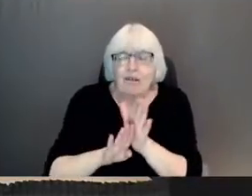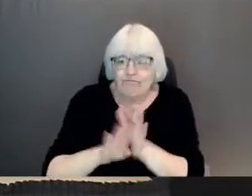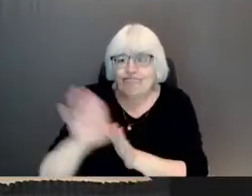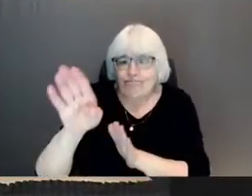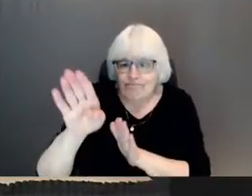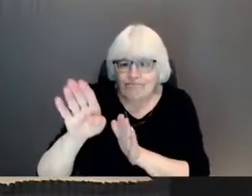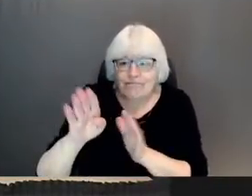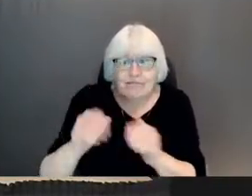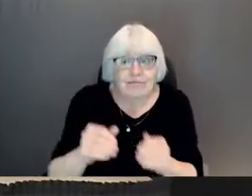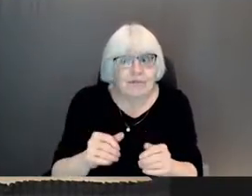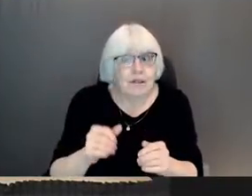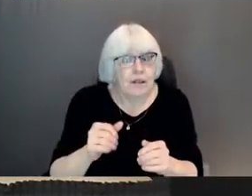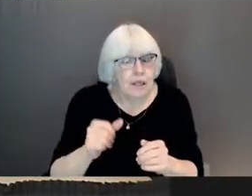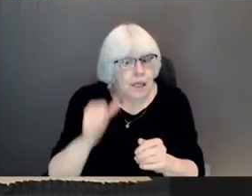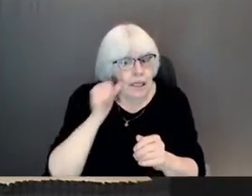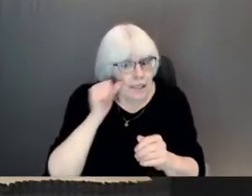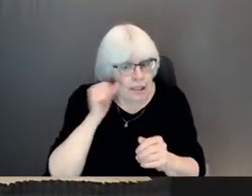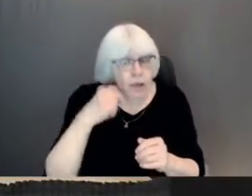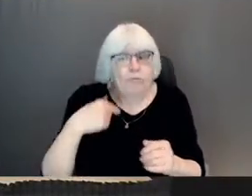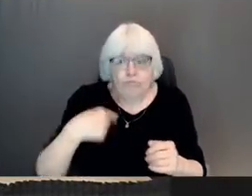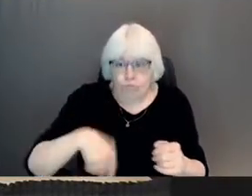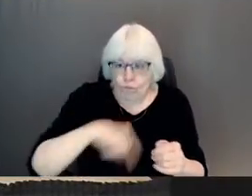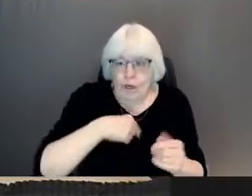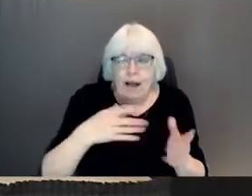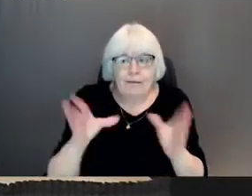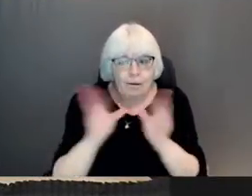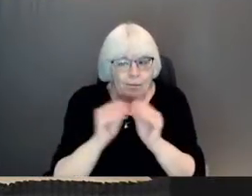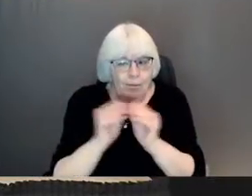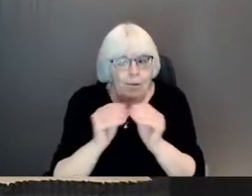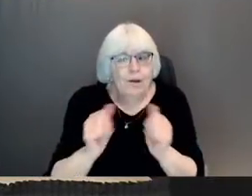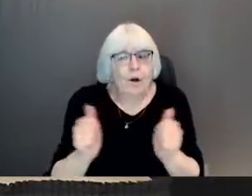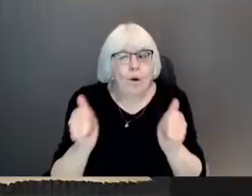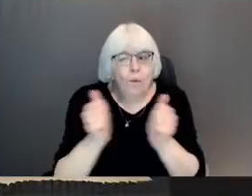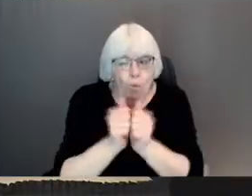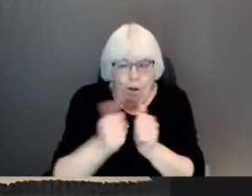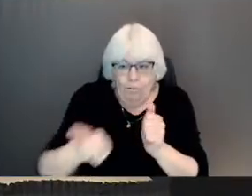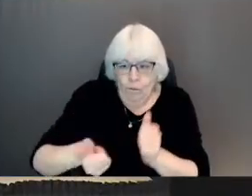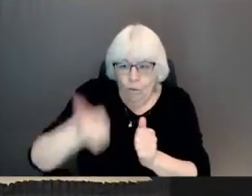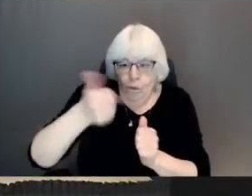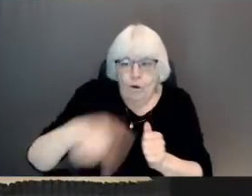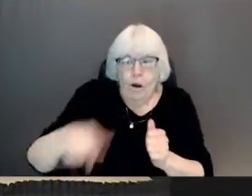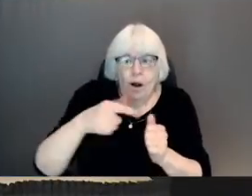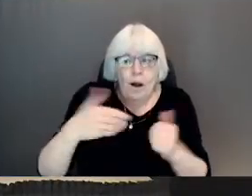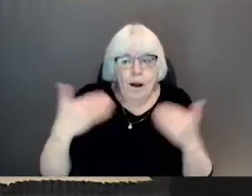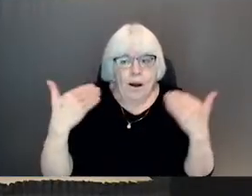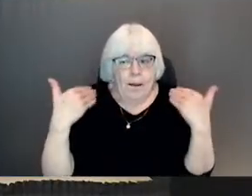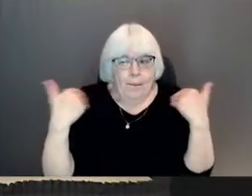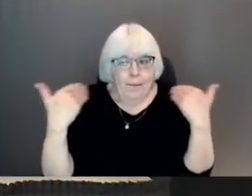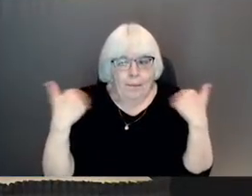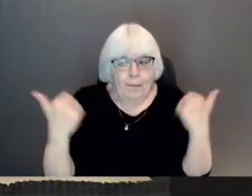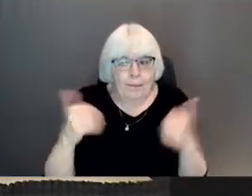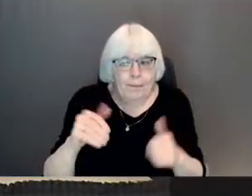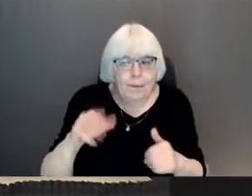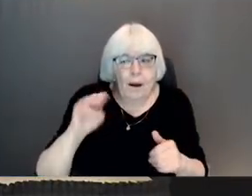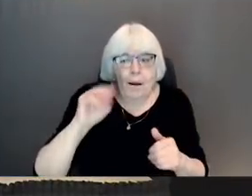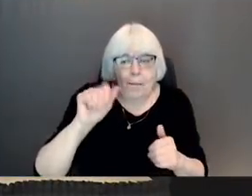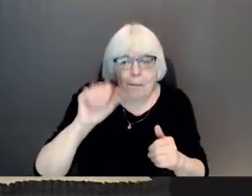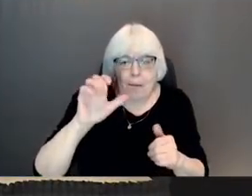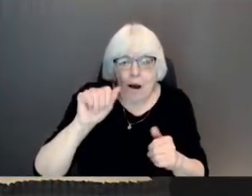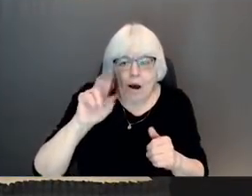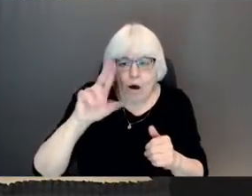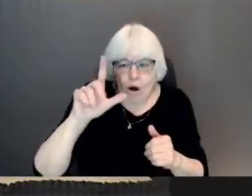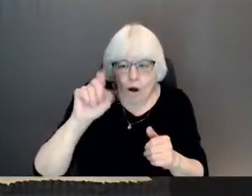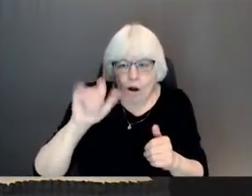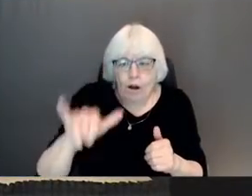McCauley, who confirmed to me that 15 registered nurses would be joining our immunization team in the coming days from the